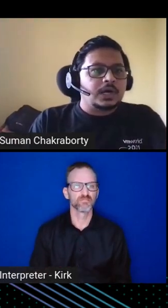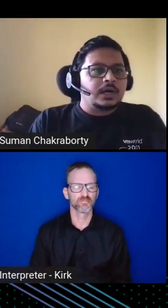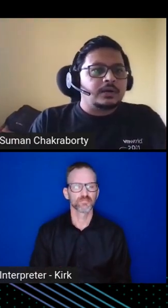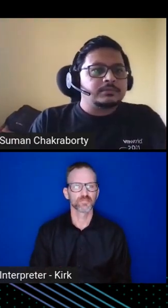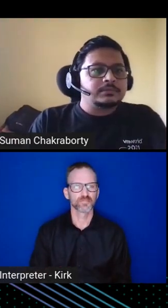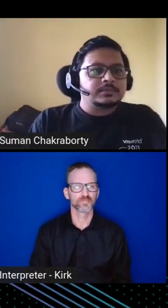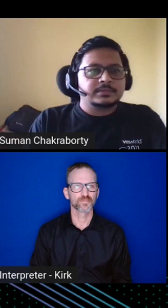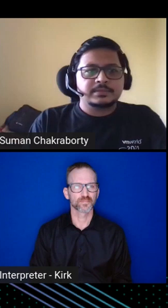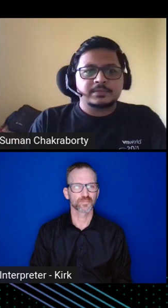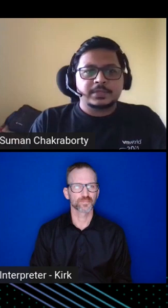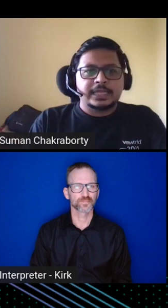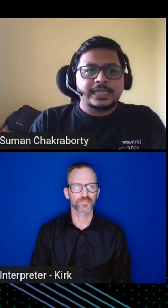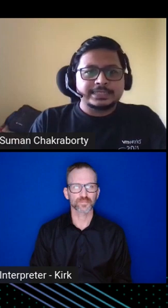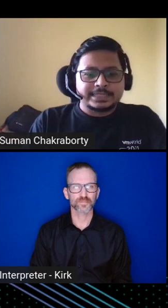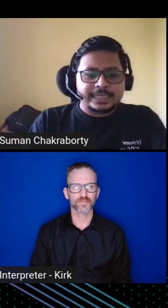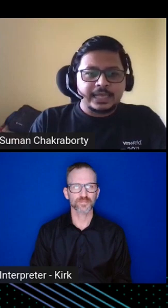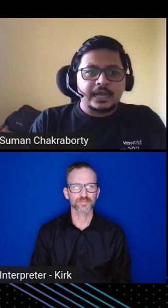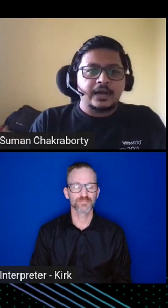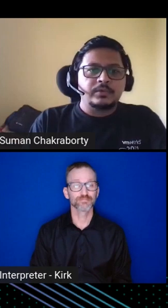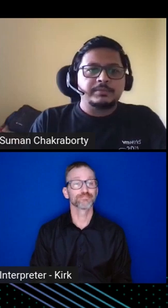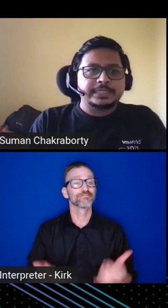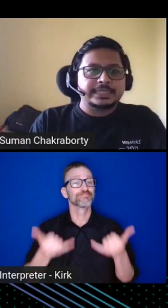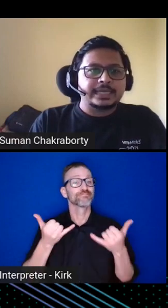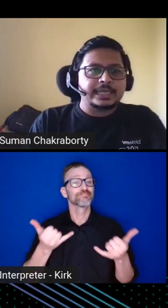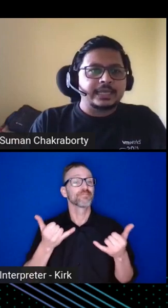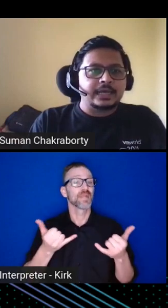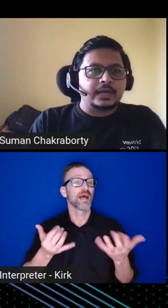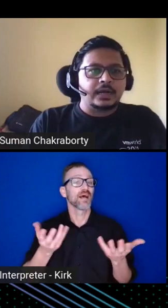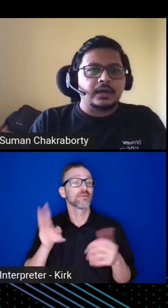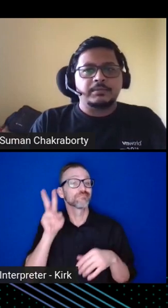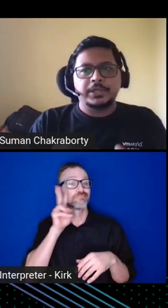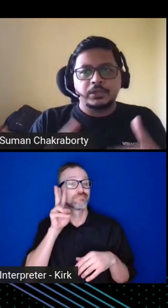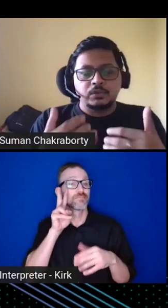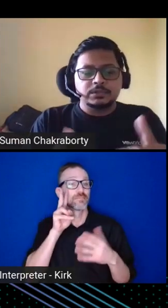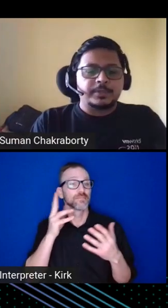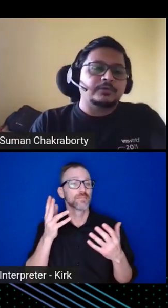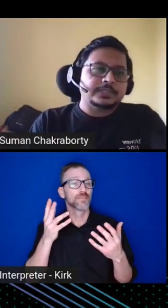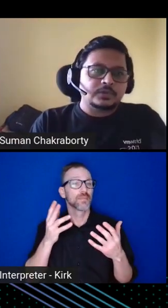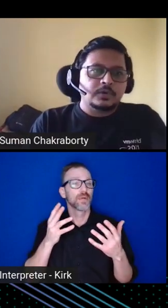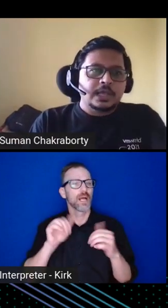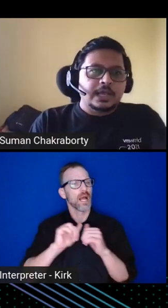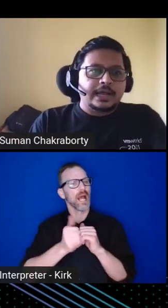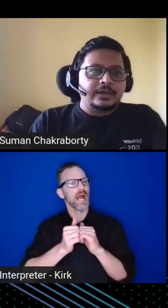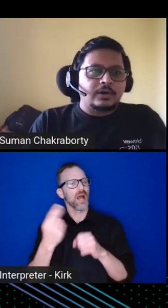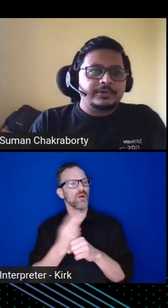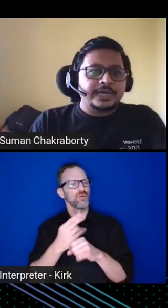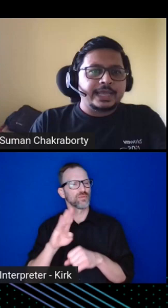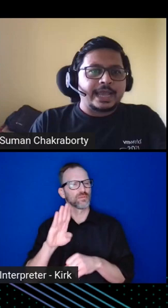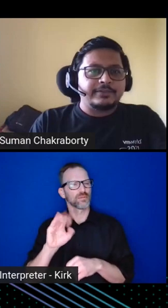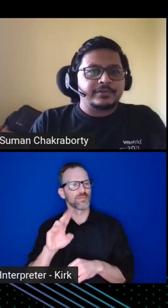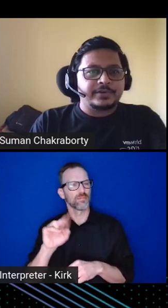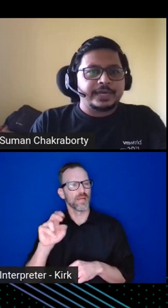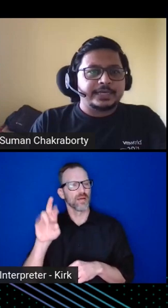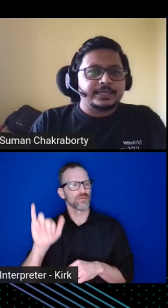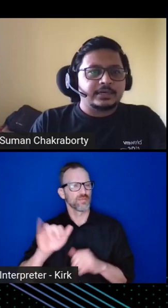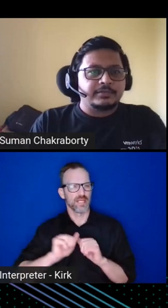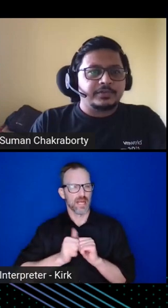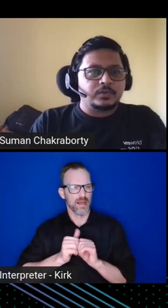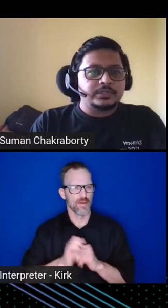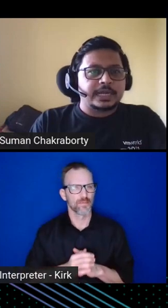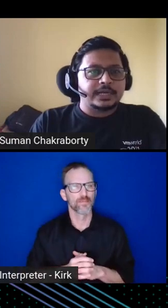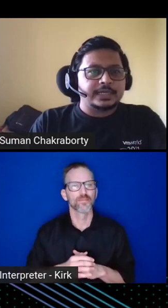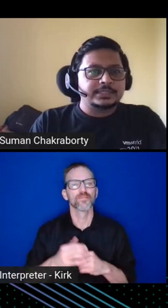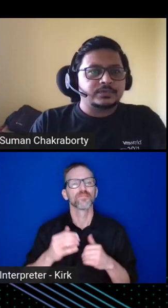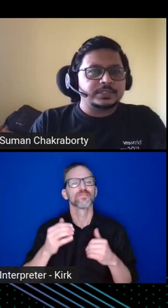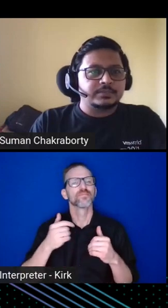So let's see how we basically use boundaries. So I already have created a